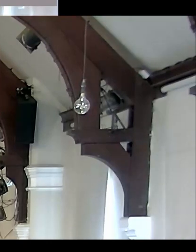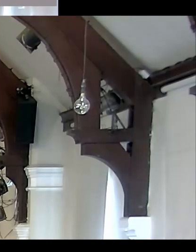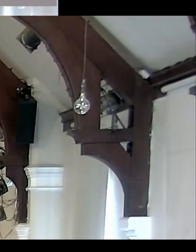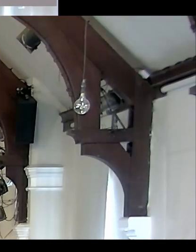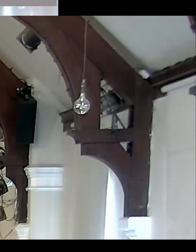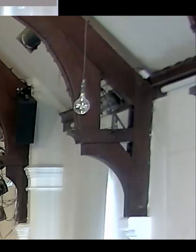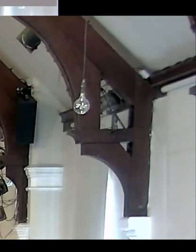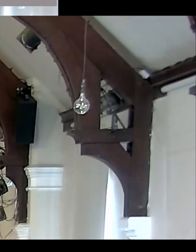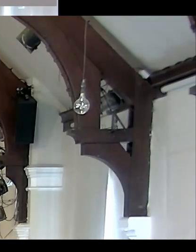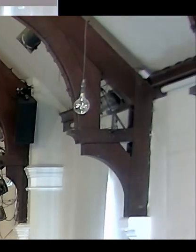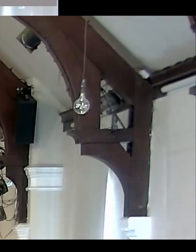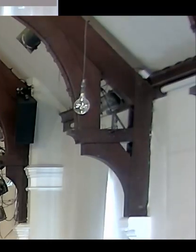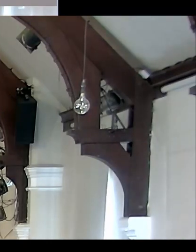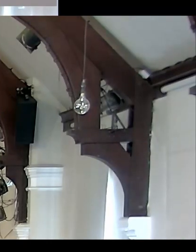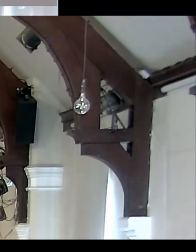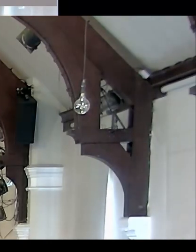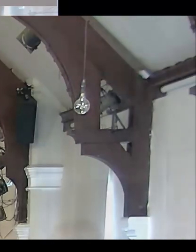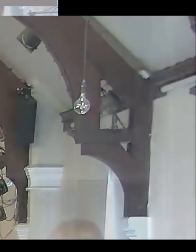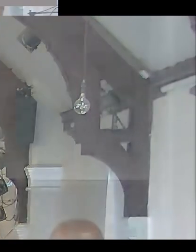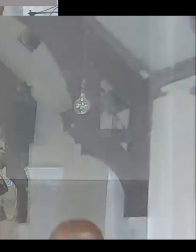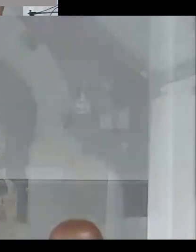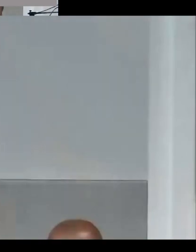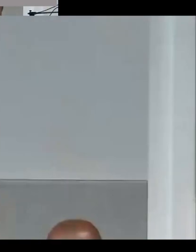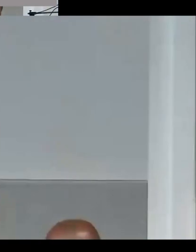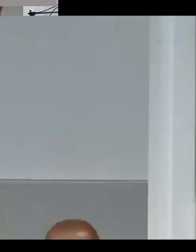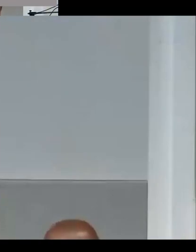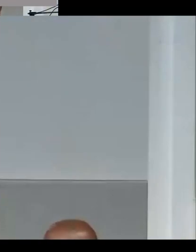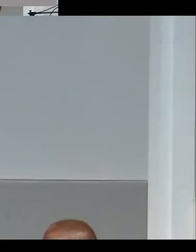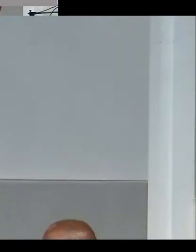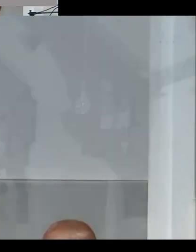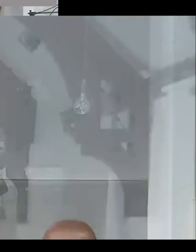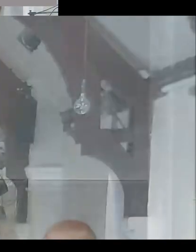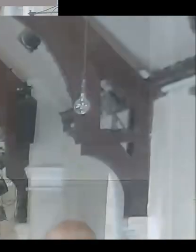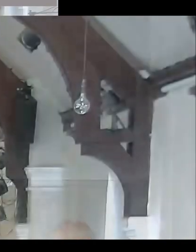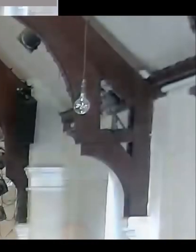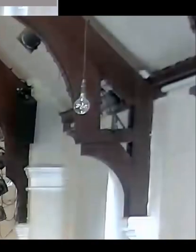Just pray for our new members and also for the children and the youth as they're